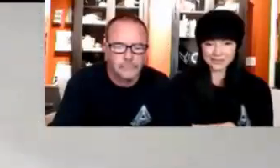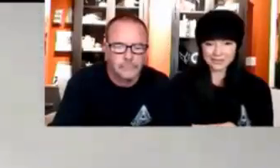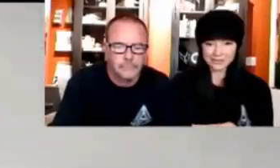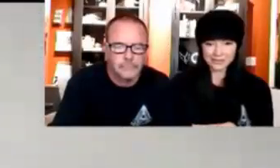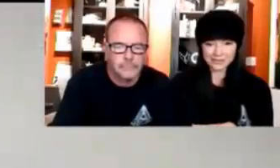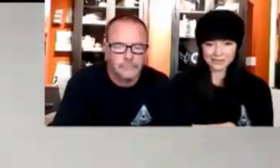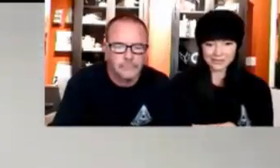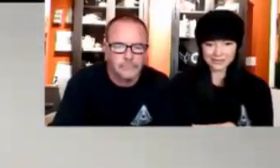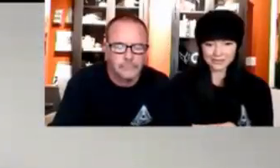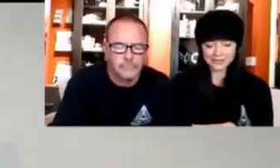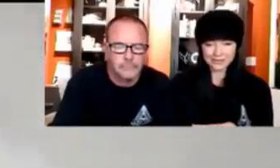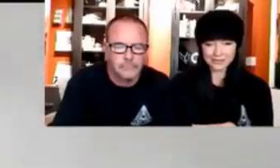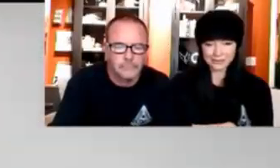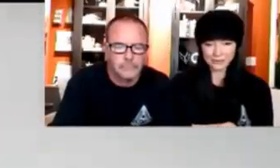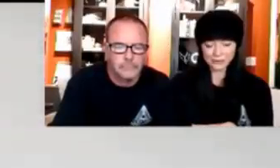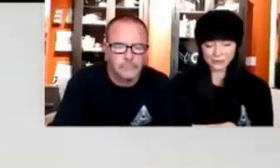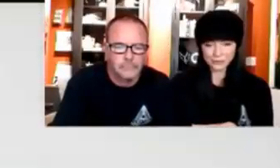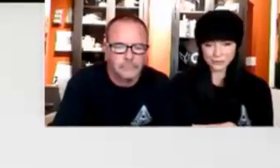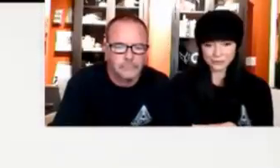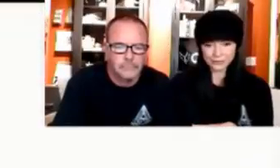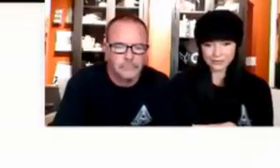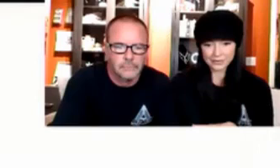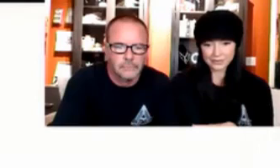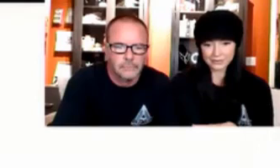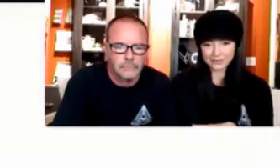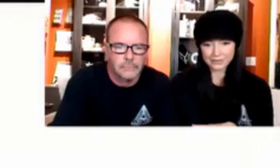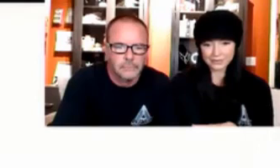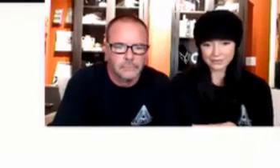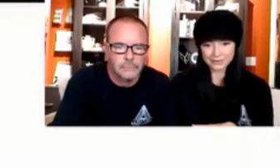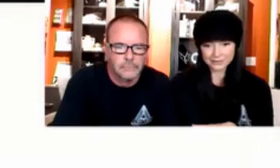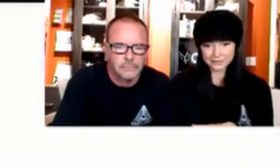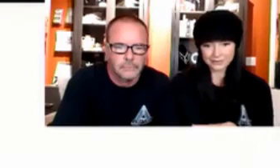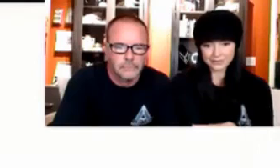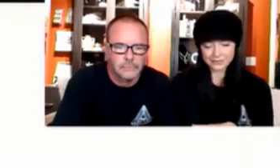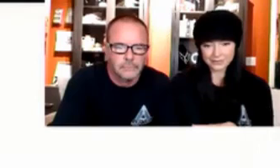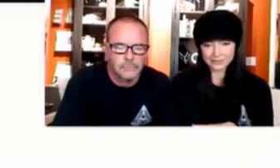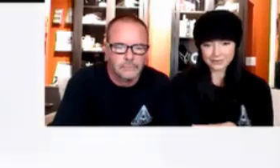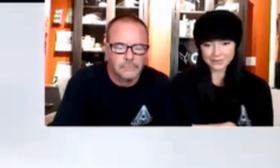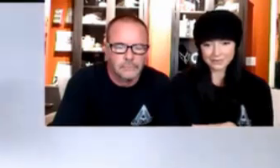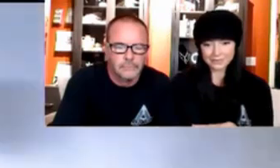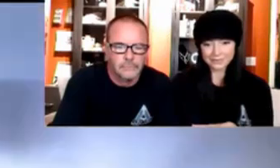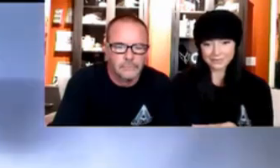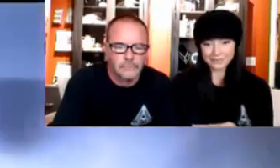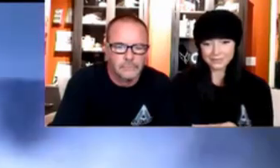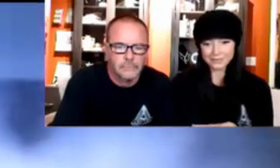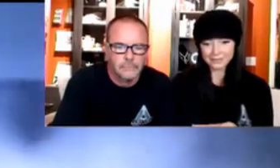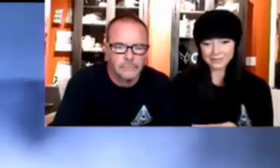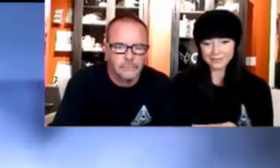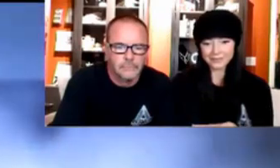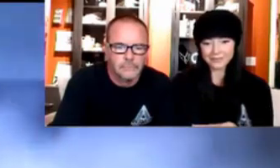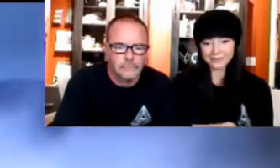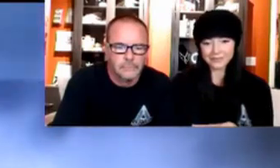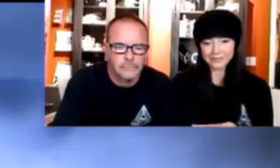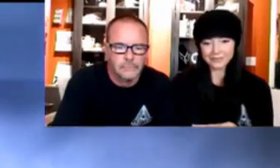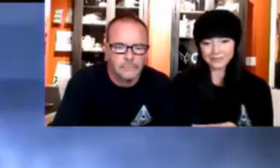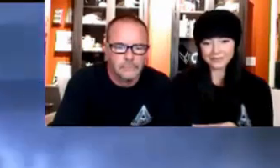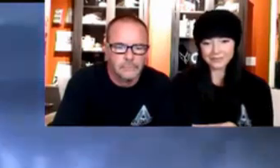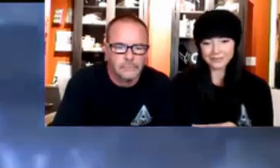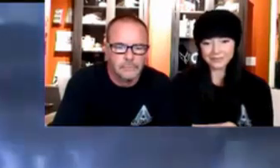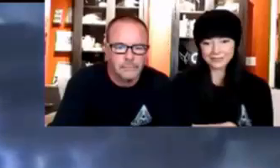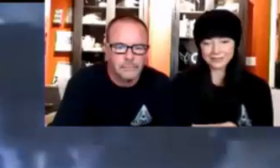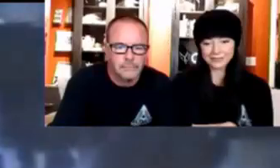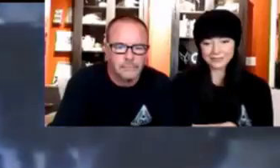killing some of the calves of the deer. But here's where it gets really interesting. The